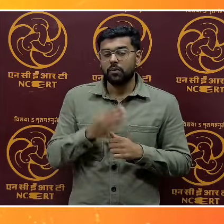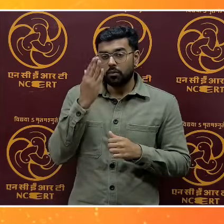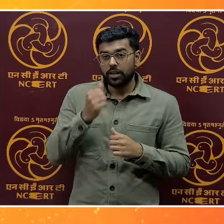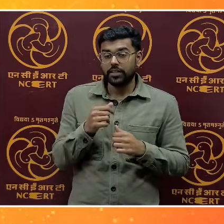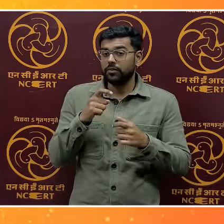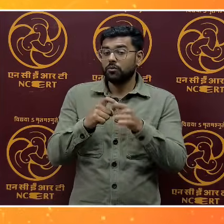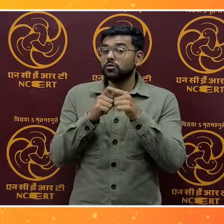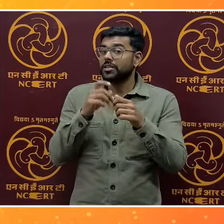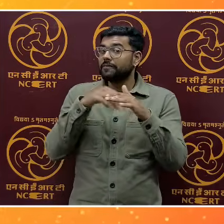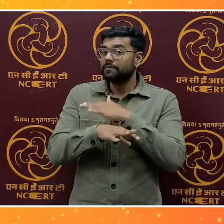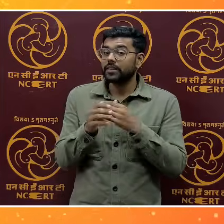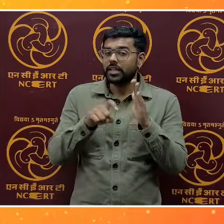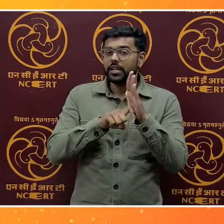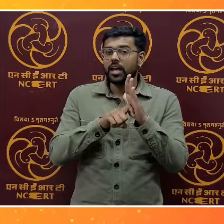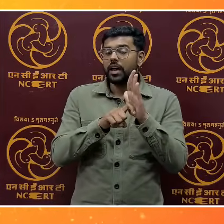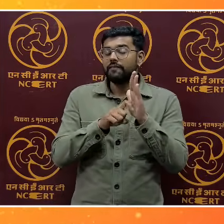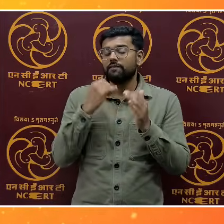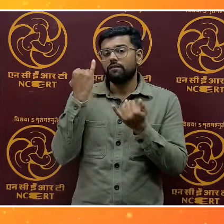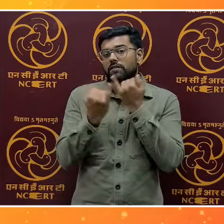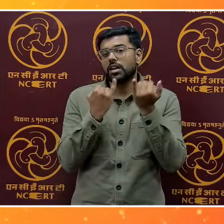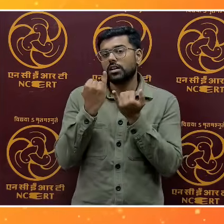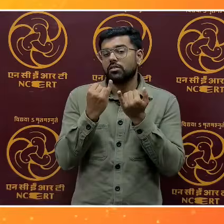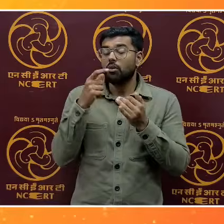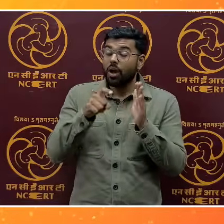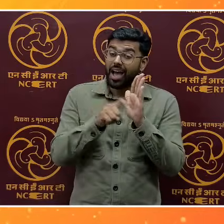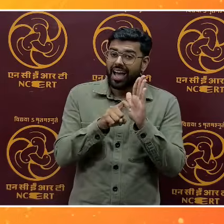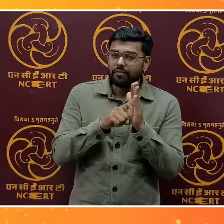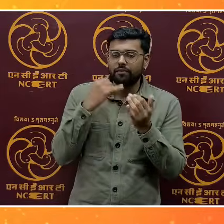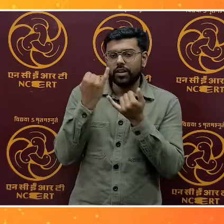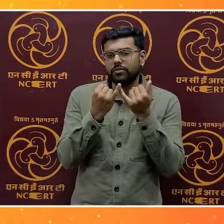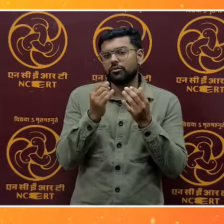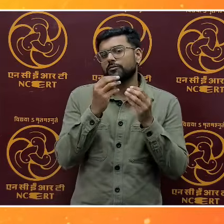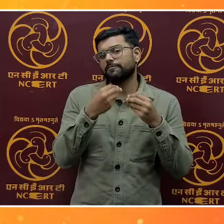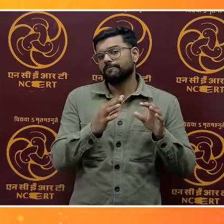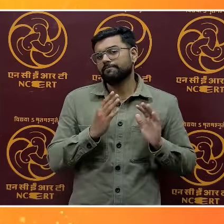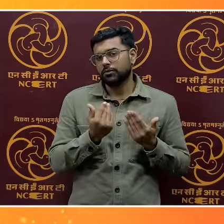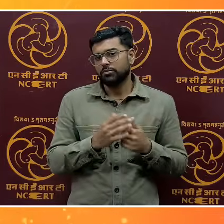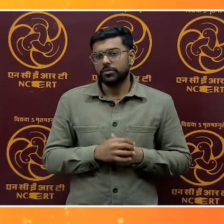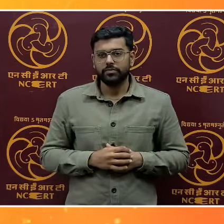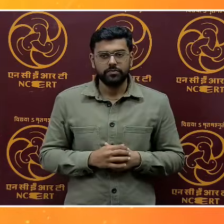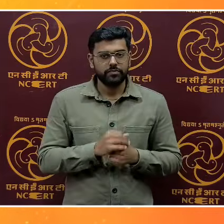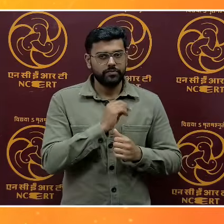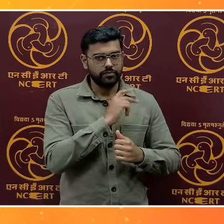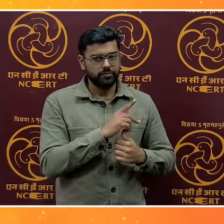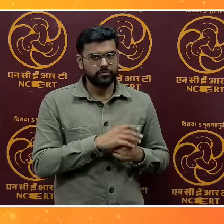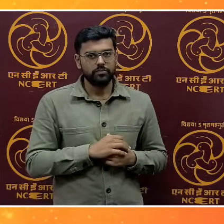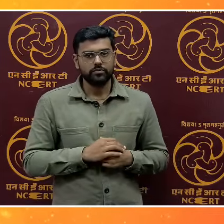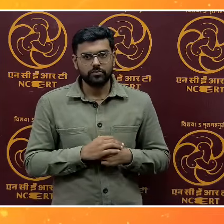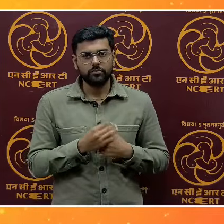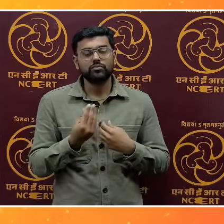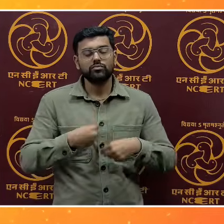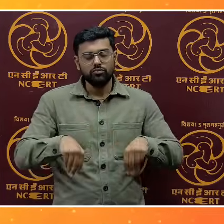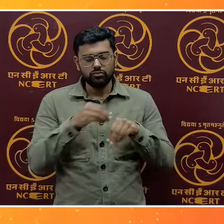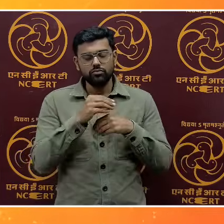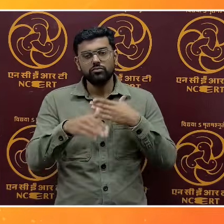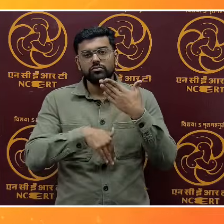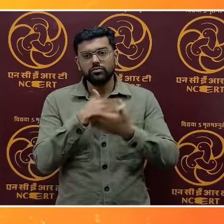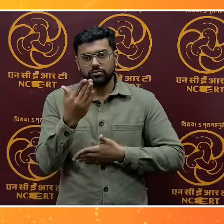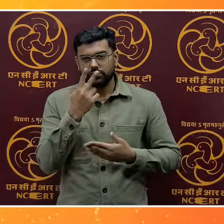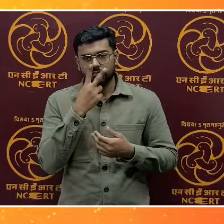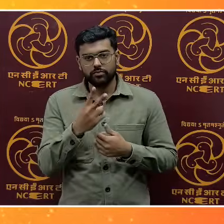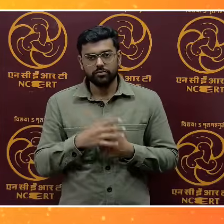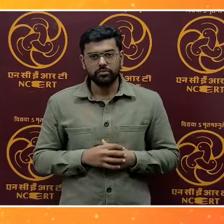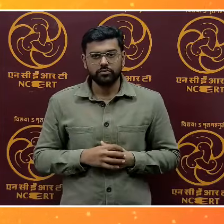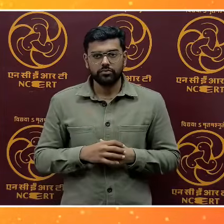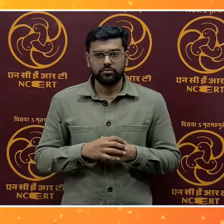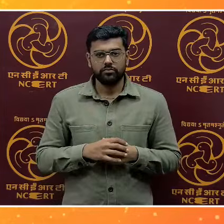the question says find its radius. So, we can find out the radius and leave it. Sure. Okay. Now let us go to the next question here, children.